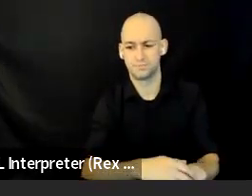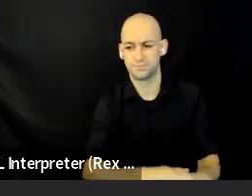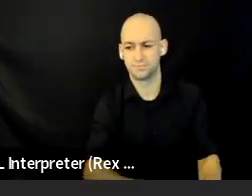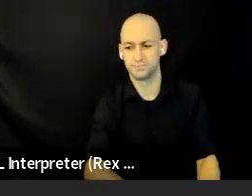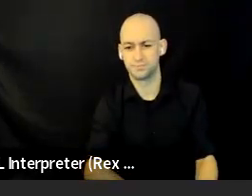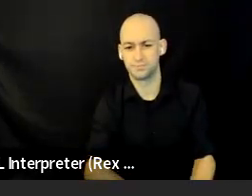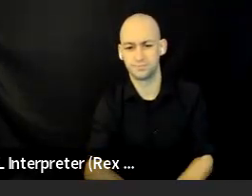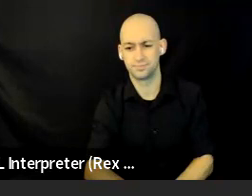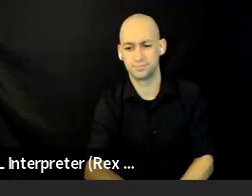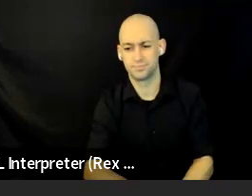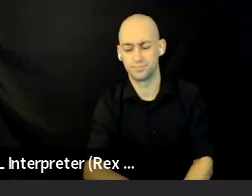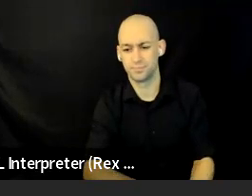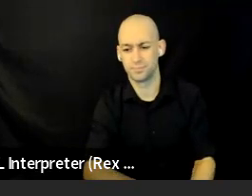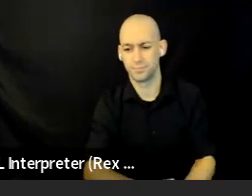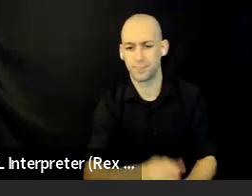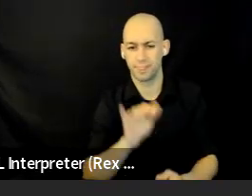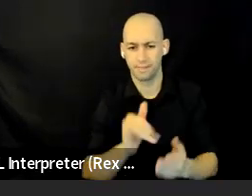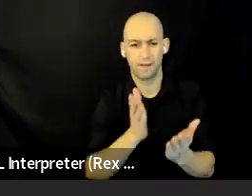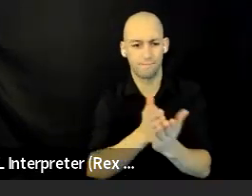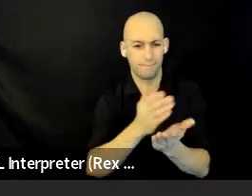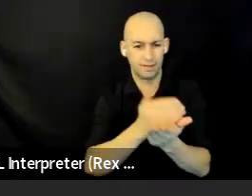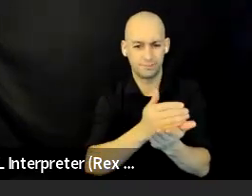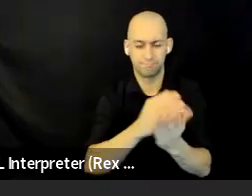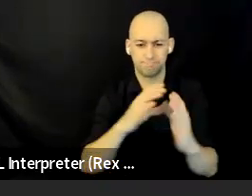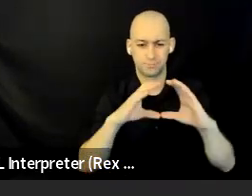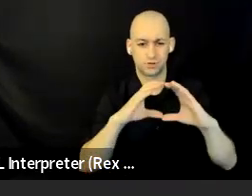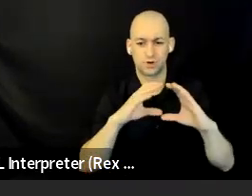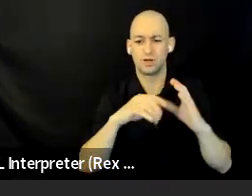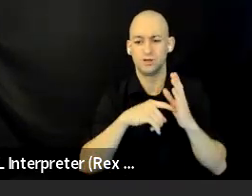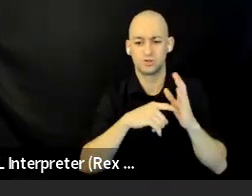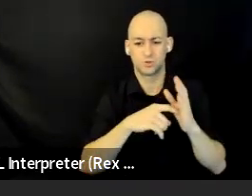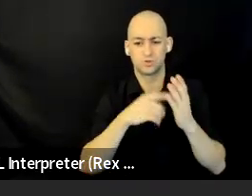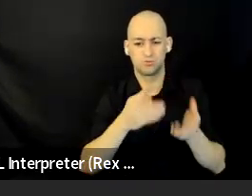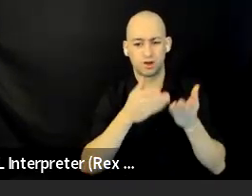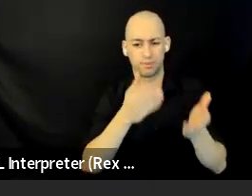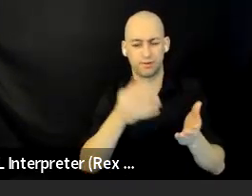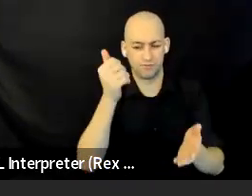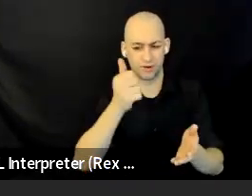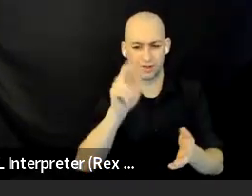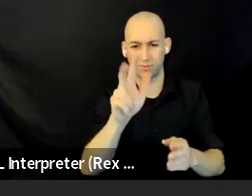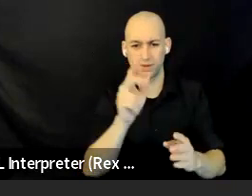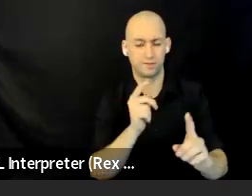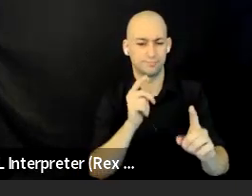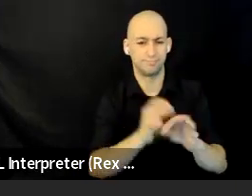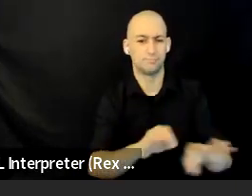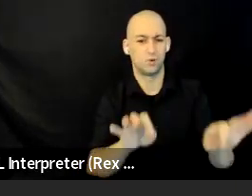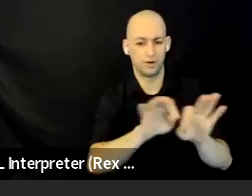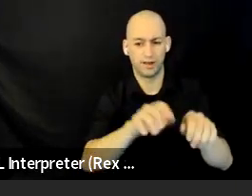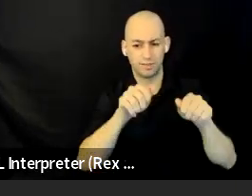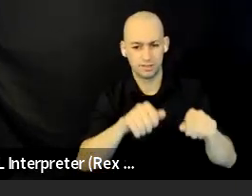This pie chart illustration shows a breakdown of the total funding recommended to support the 3 main eligible activities under the